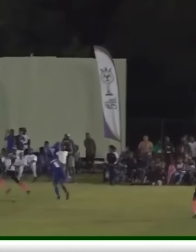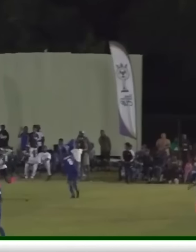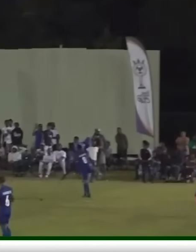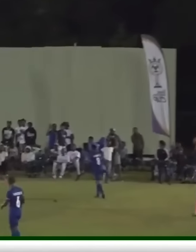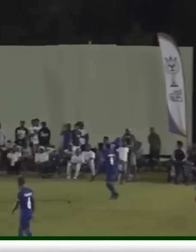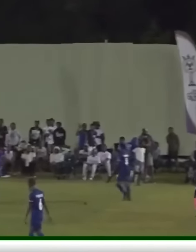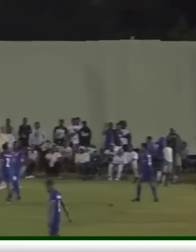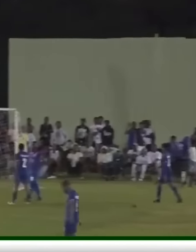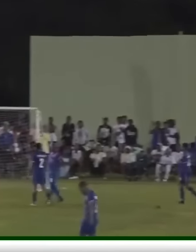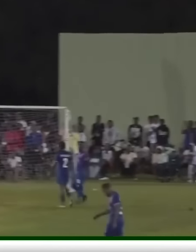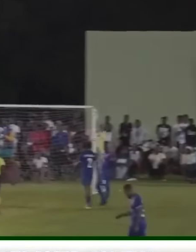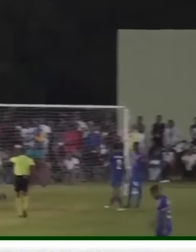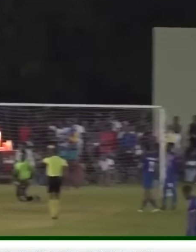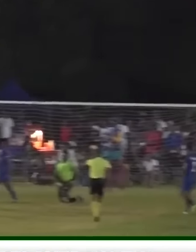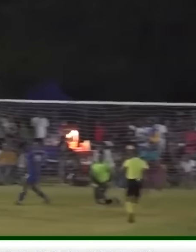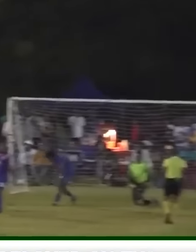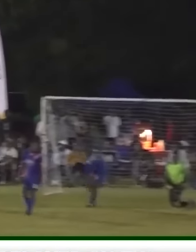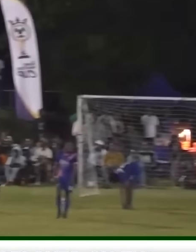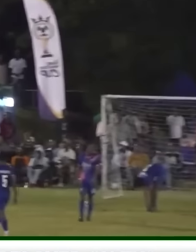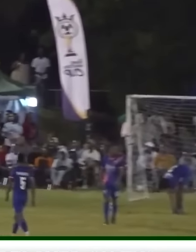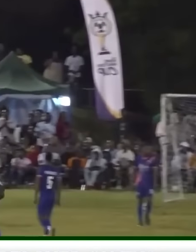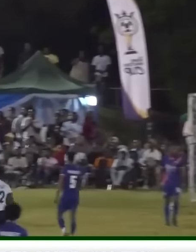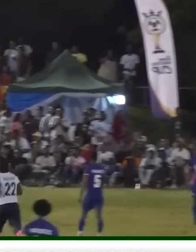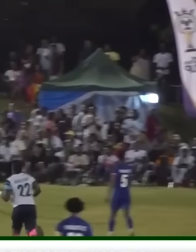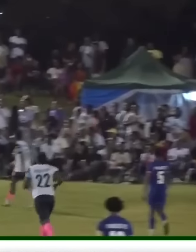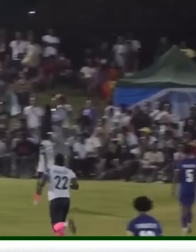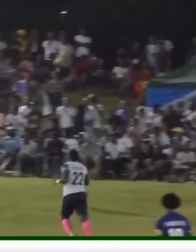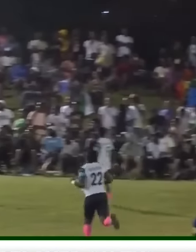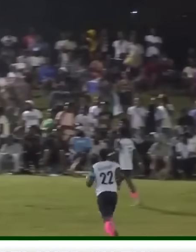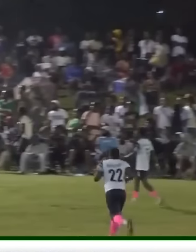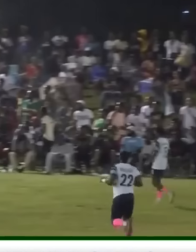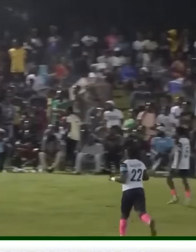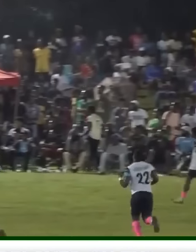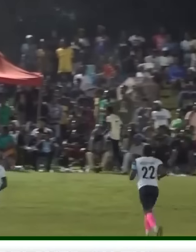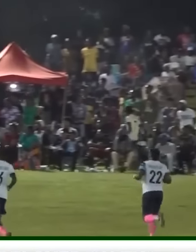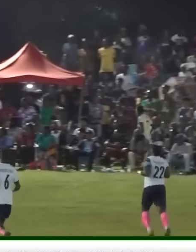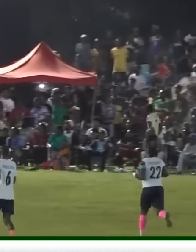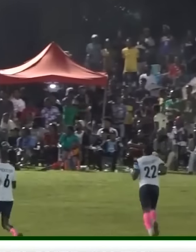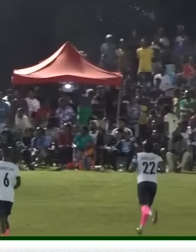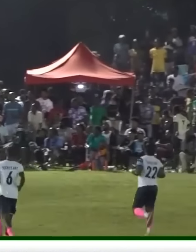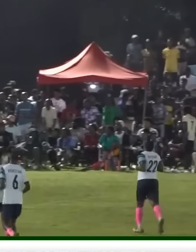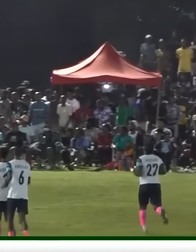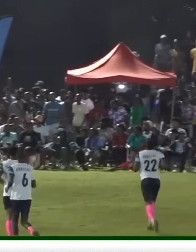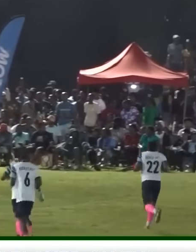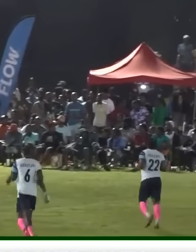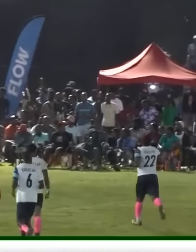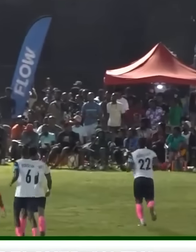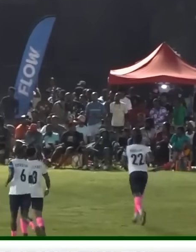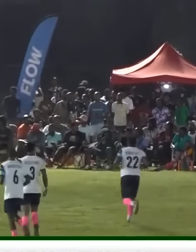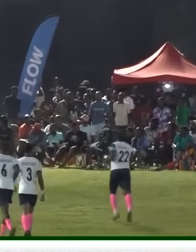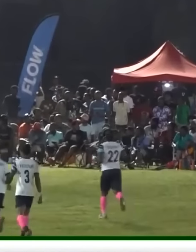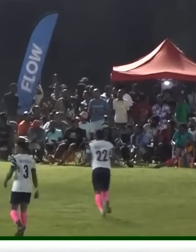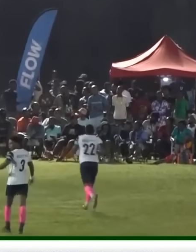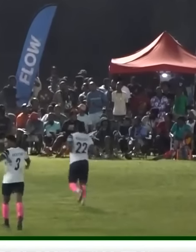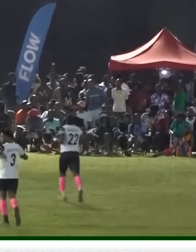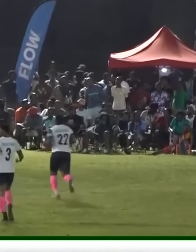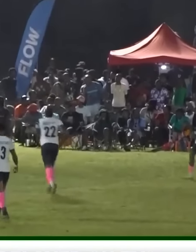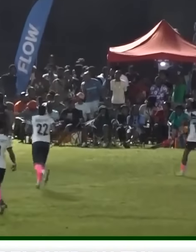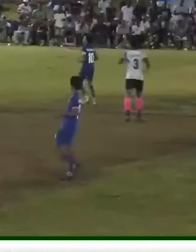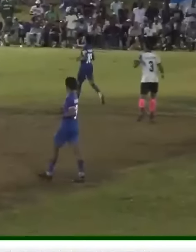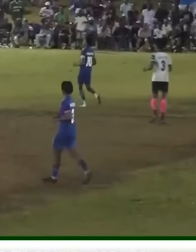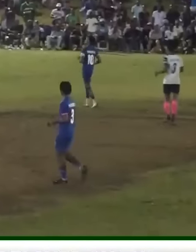years old, but yet they show that youth can trump experience. Today, they've lost only one game to one of the other